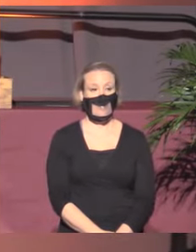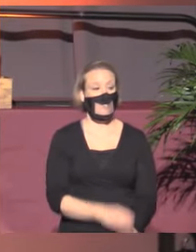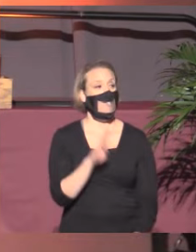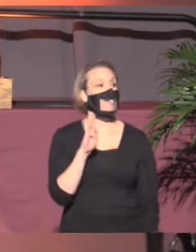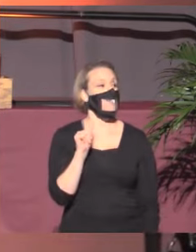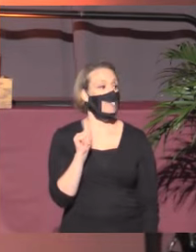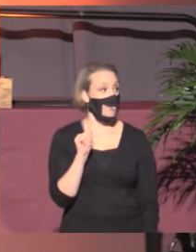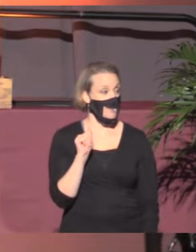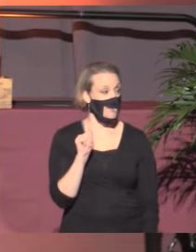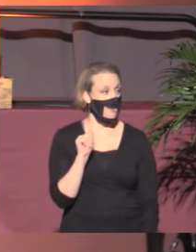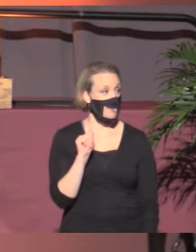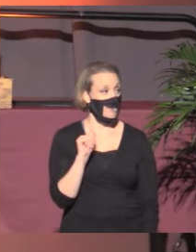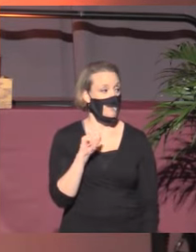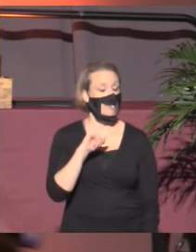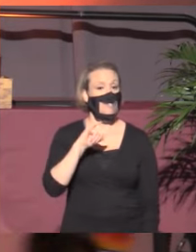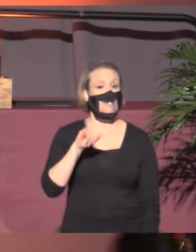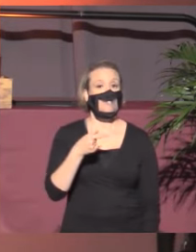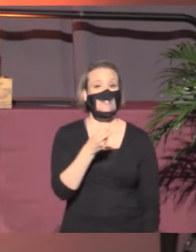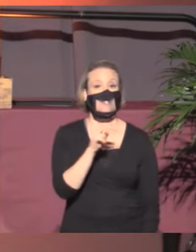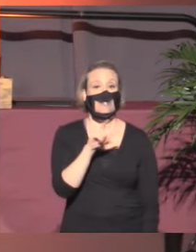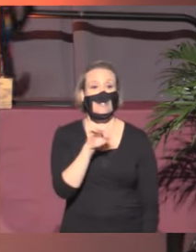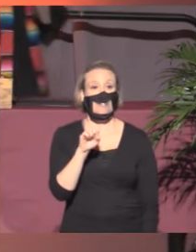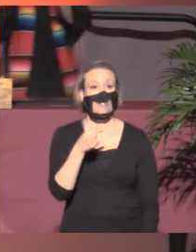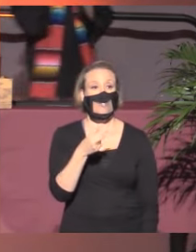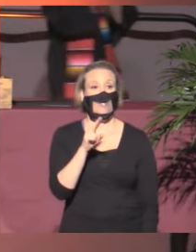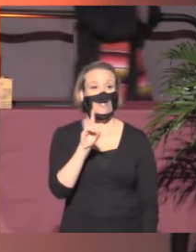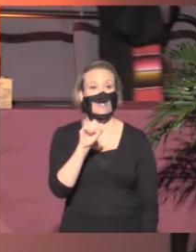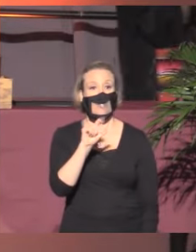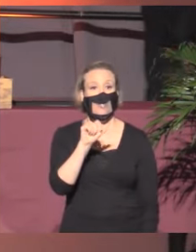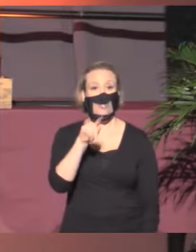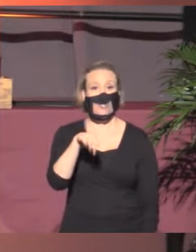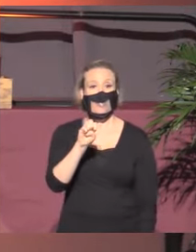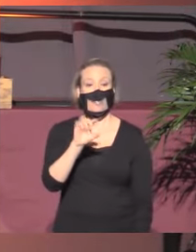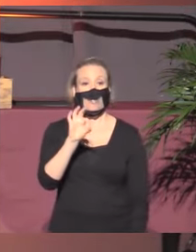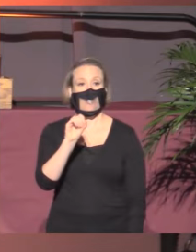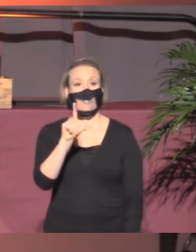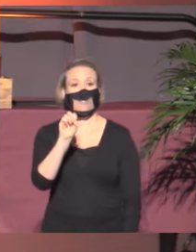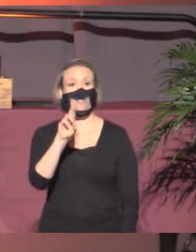Bachelor of Arts, Janalee Guadalupe Flores.